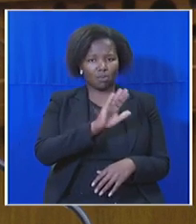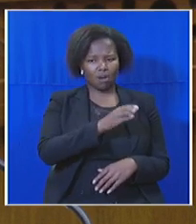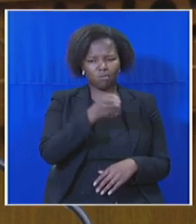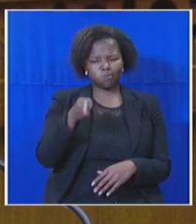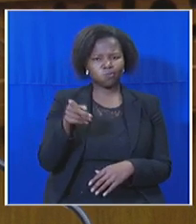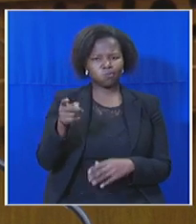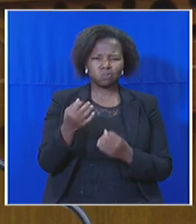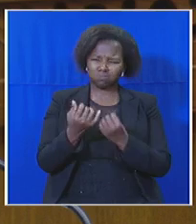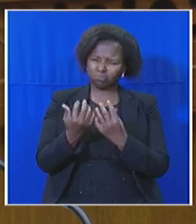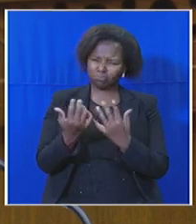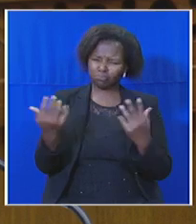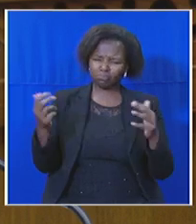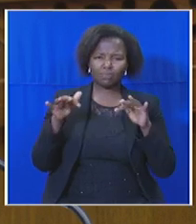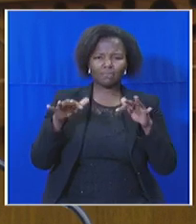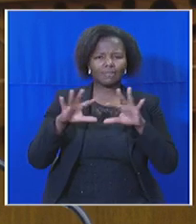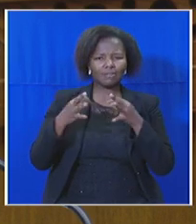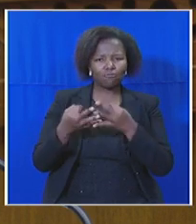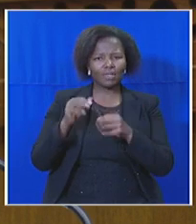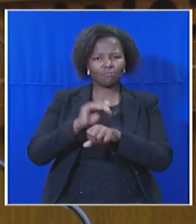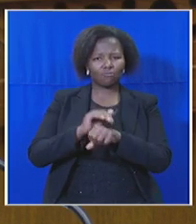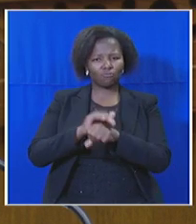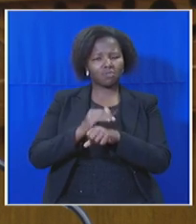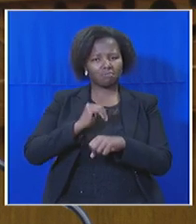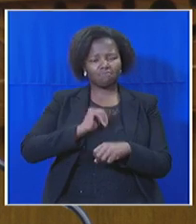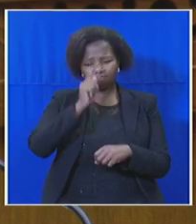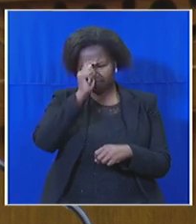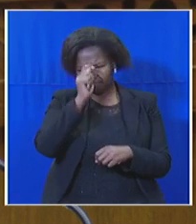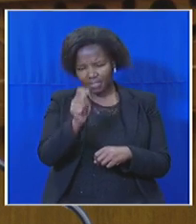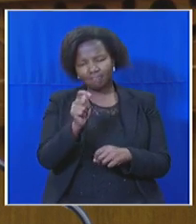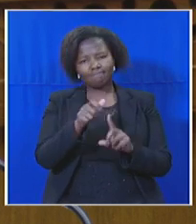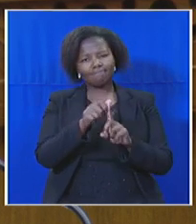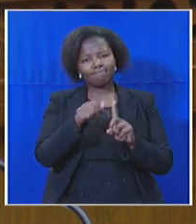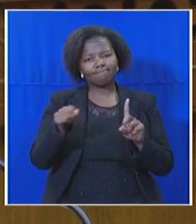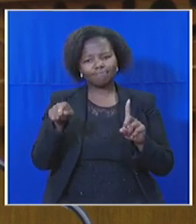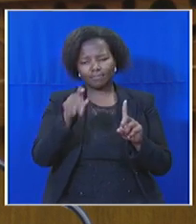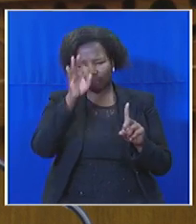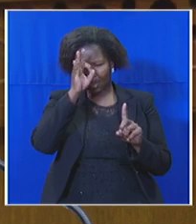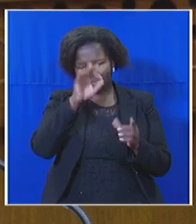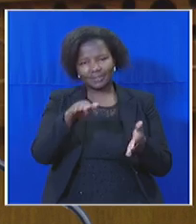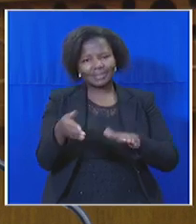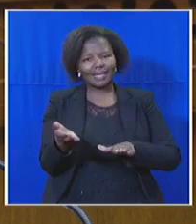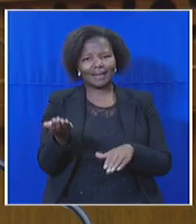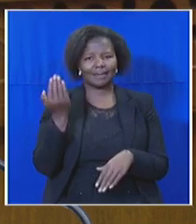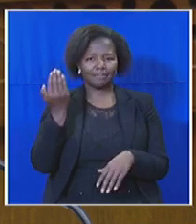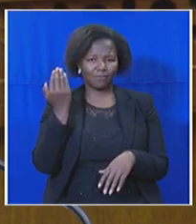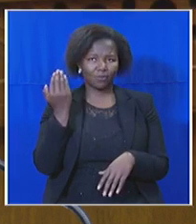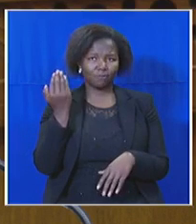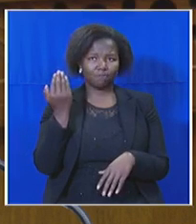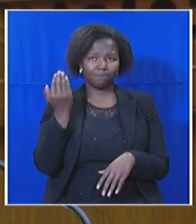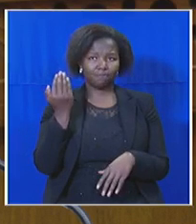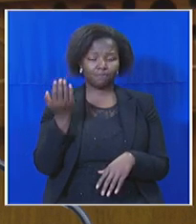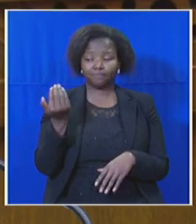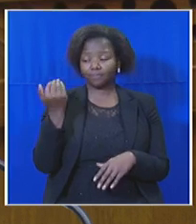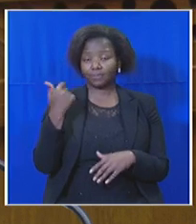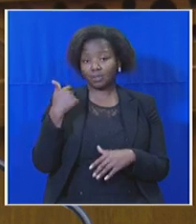millions in our country in paying tribute to the fallen gallant fighters for safety and security. This event